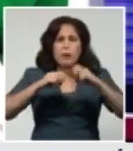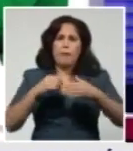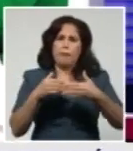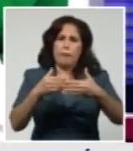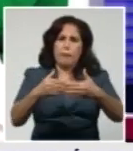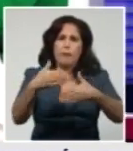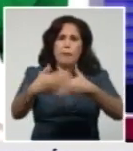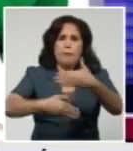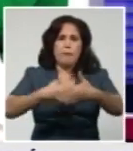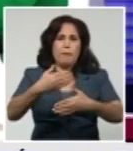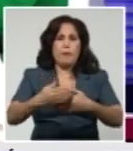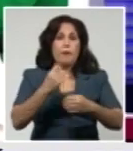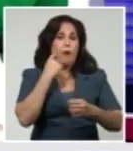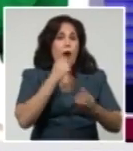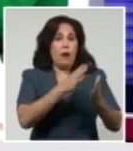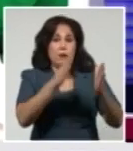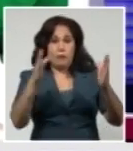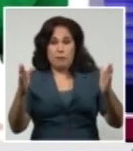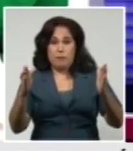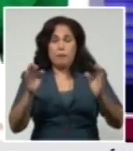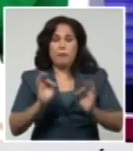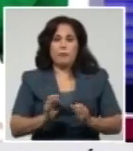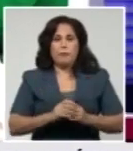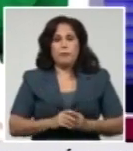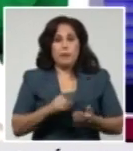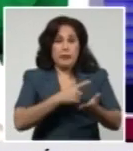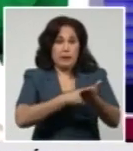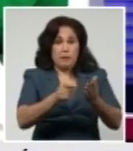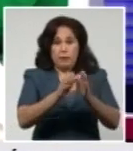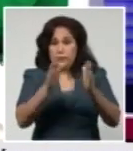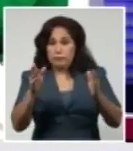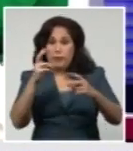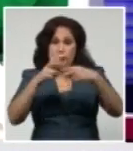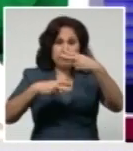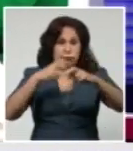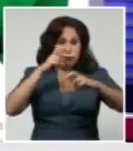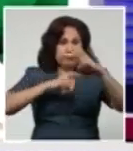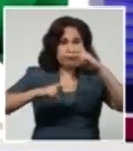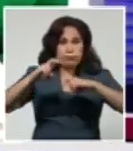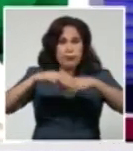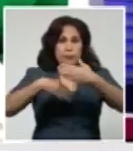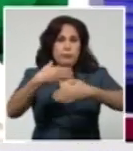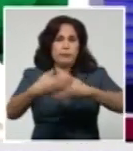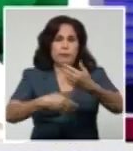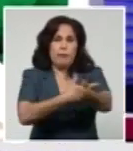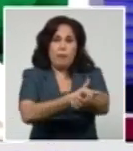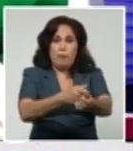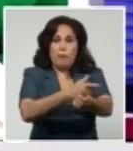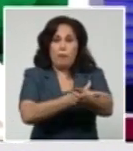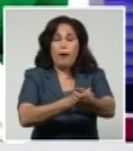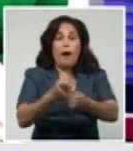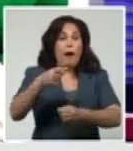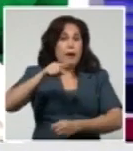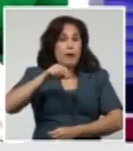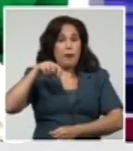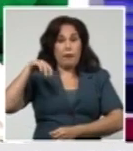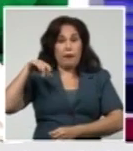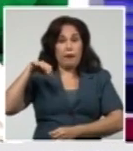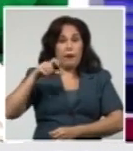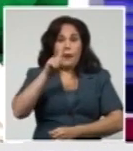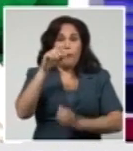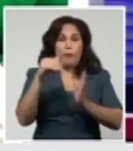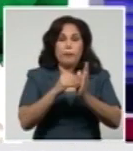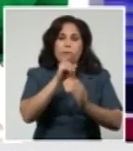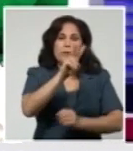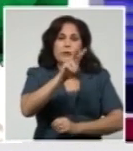4,029, Matanzas, 353, Cienfuegos, 149, Villa